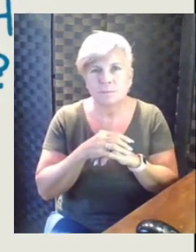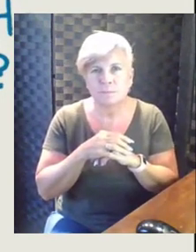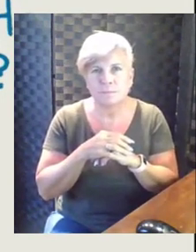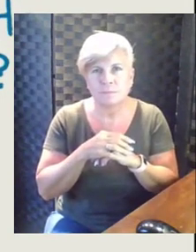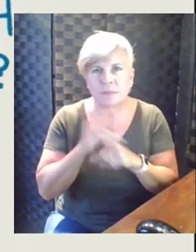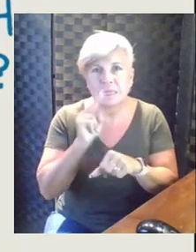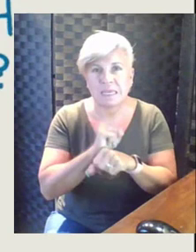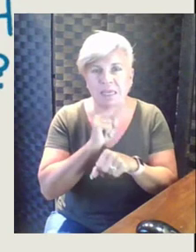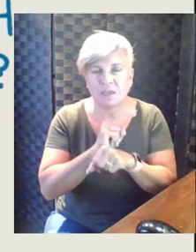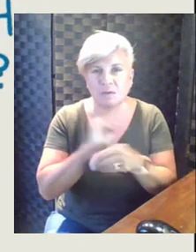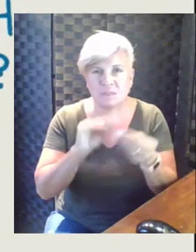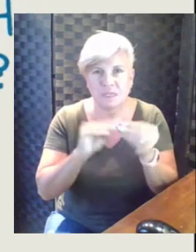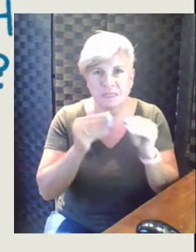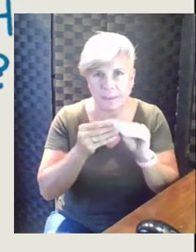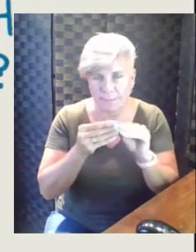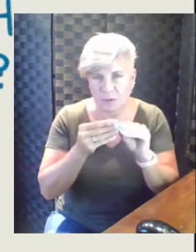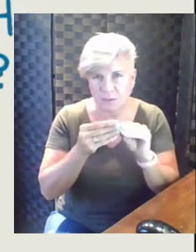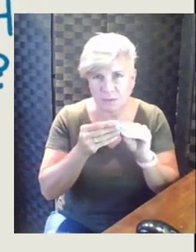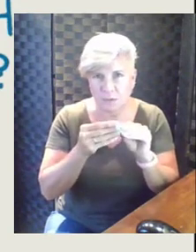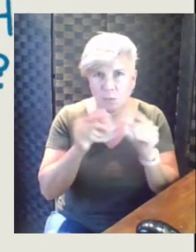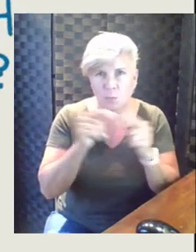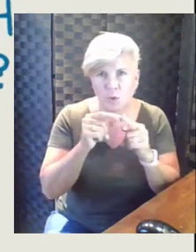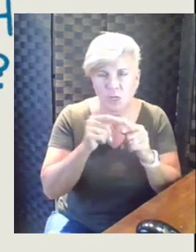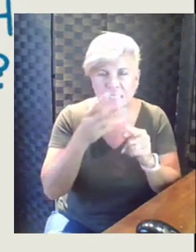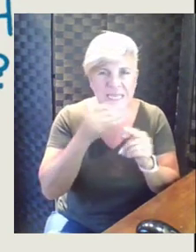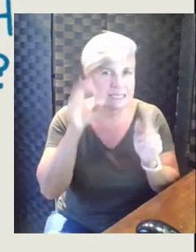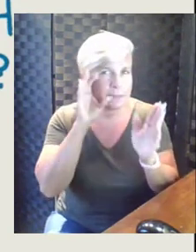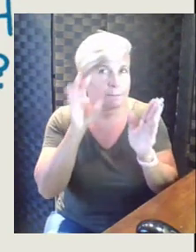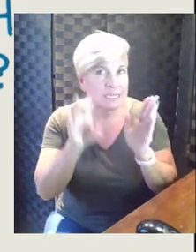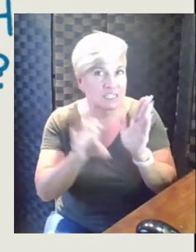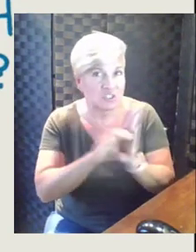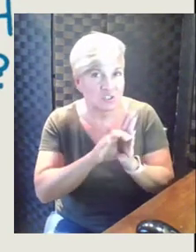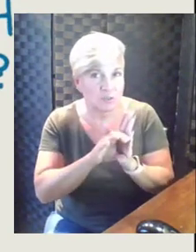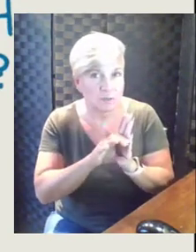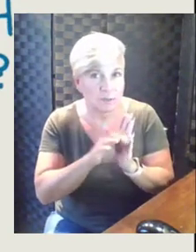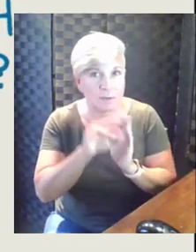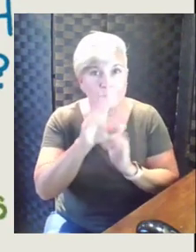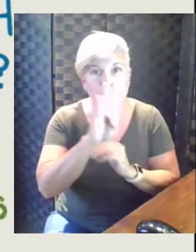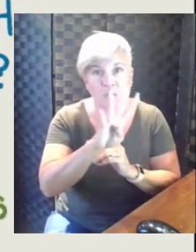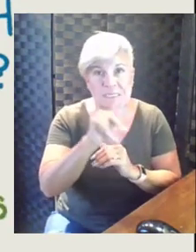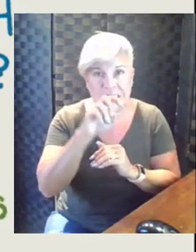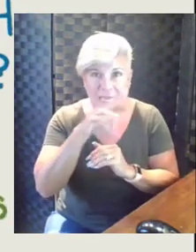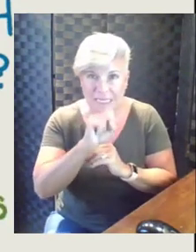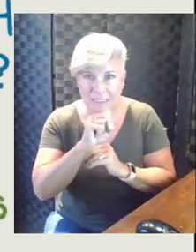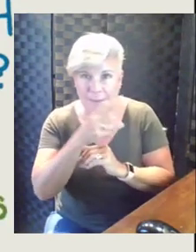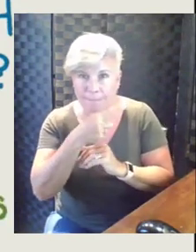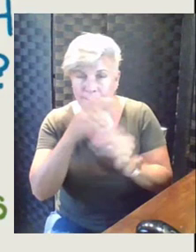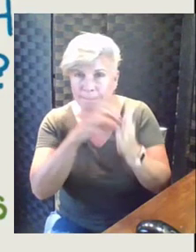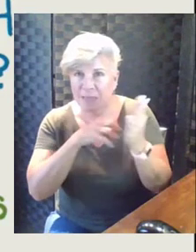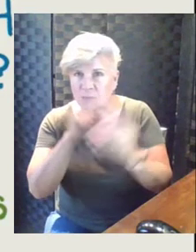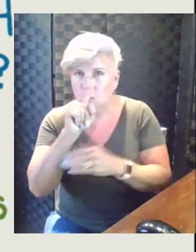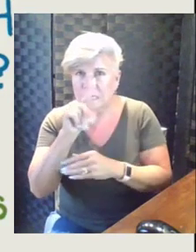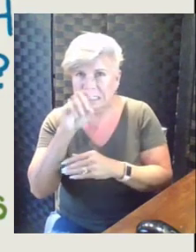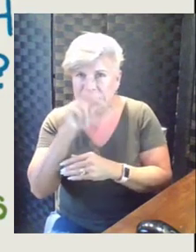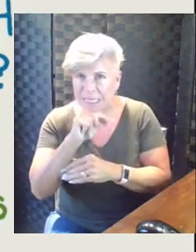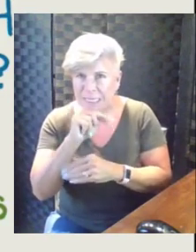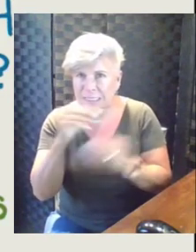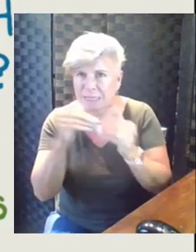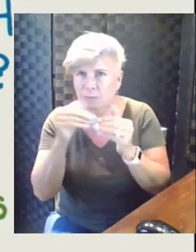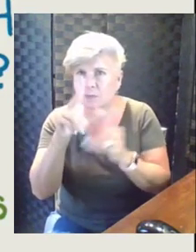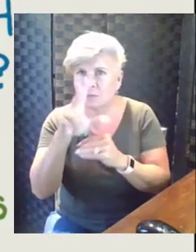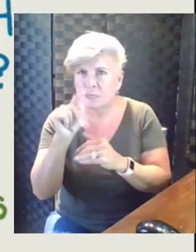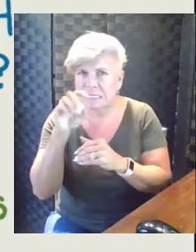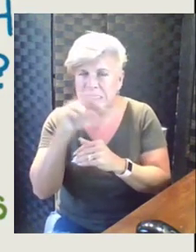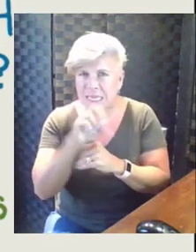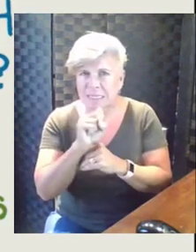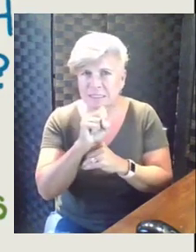He can use some numbers, words, and a picture. 4 tens minus 1 10 is 3 tens.